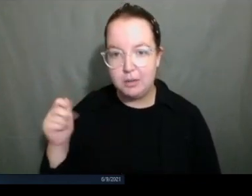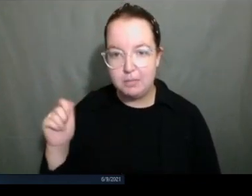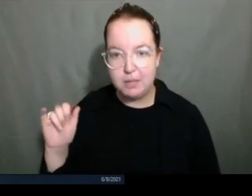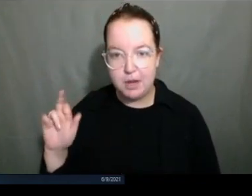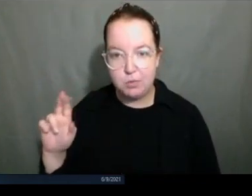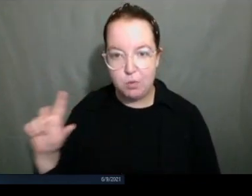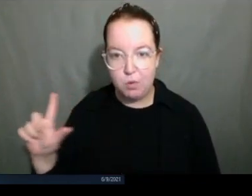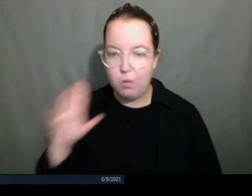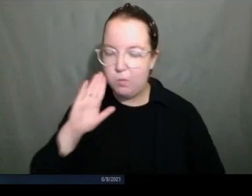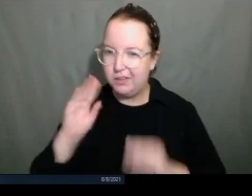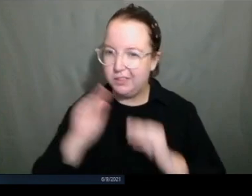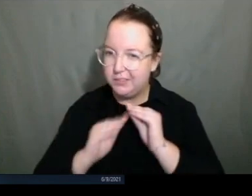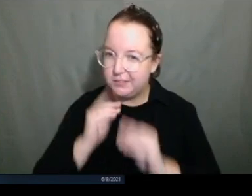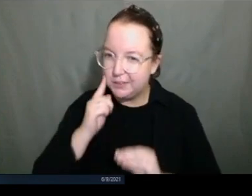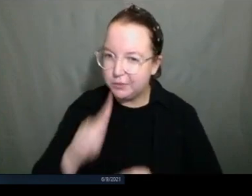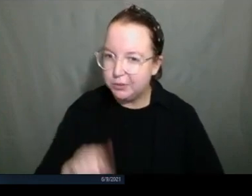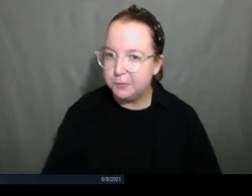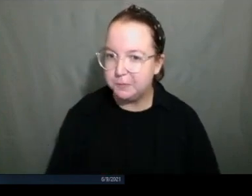gets corrected.